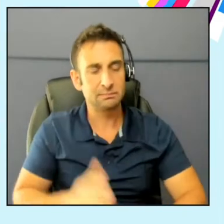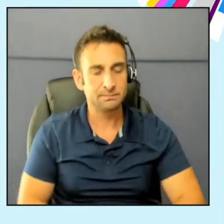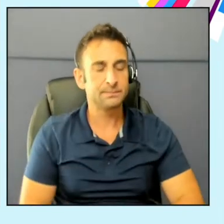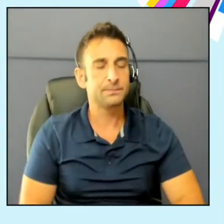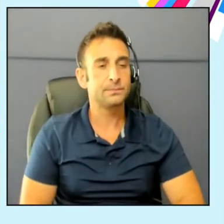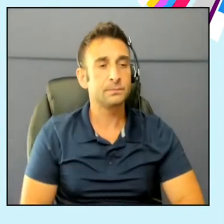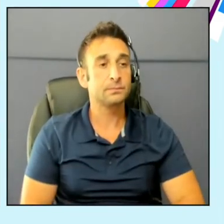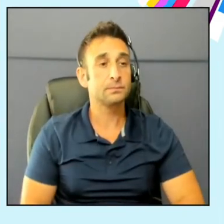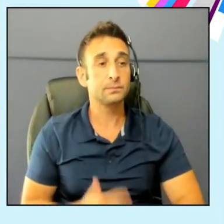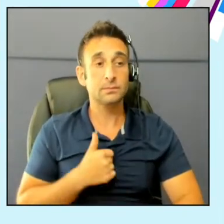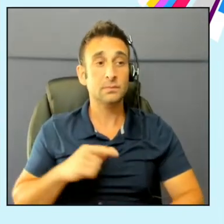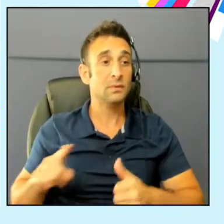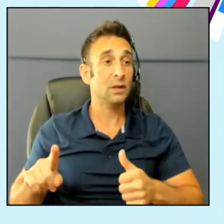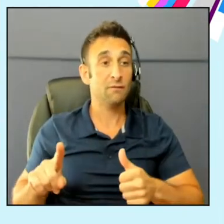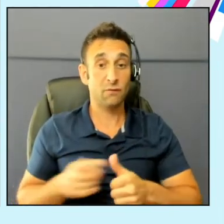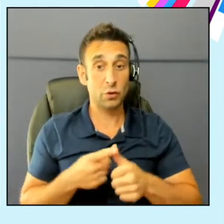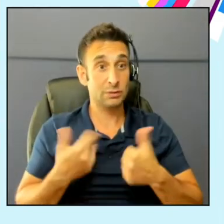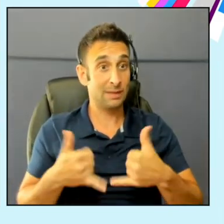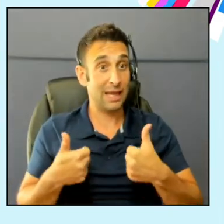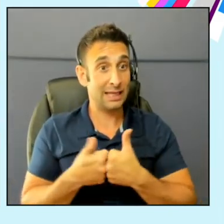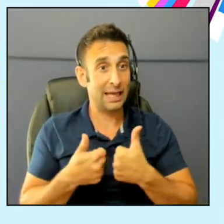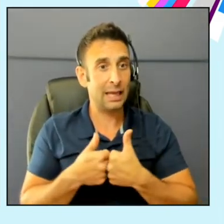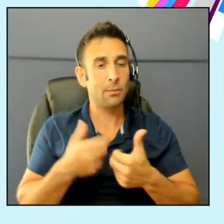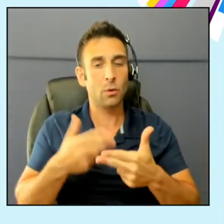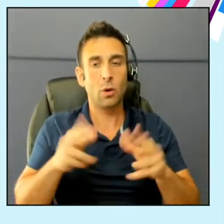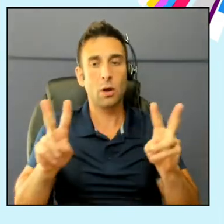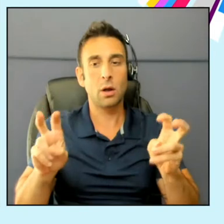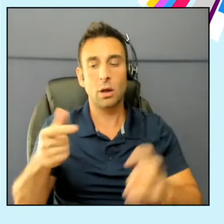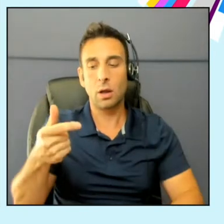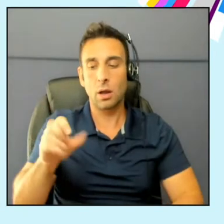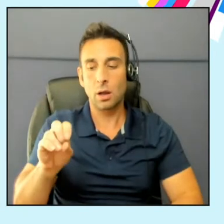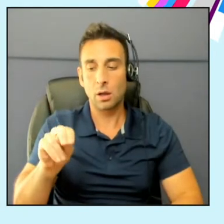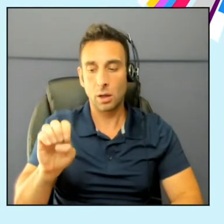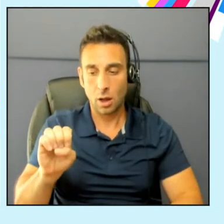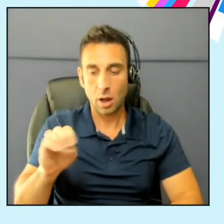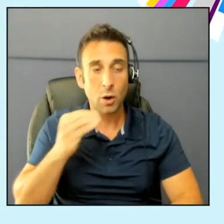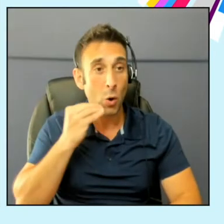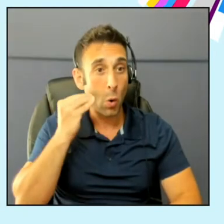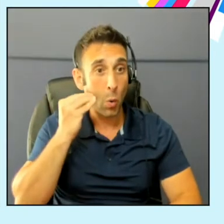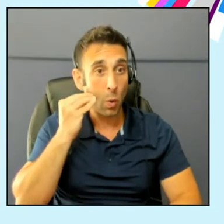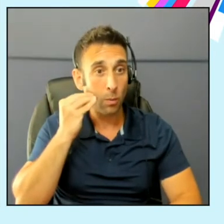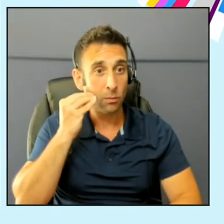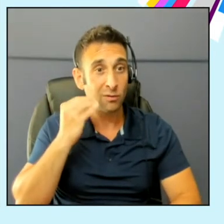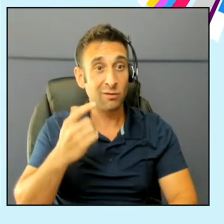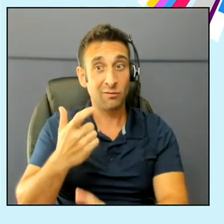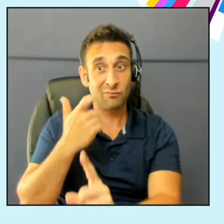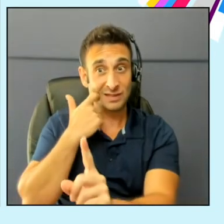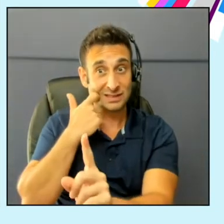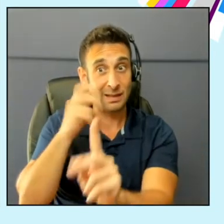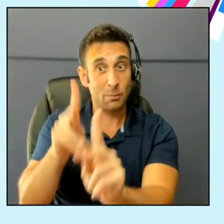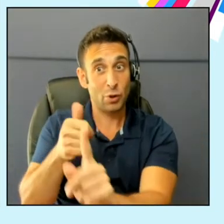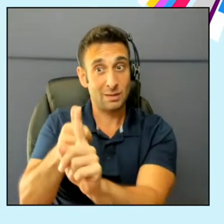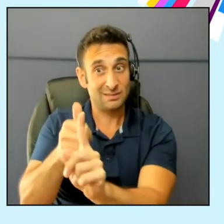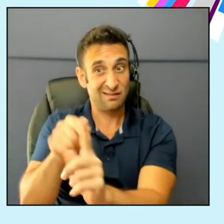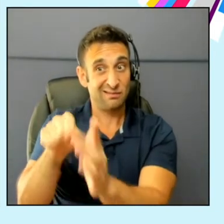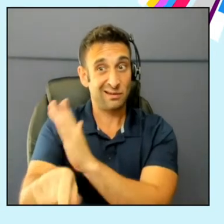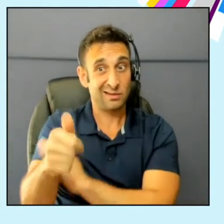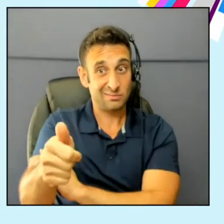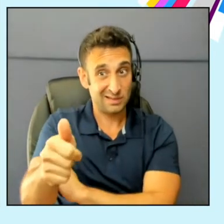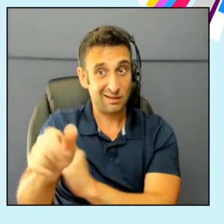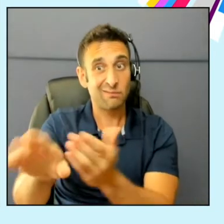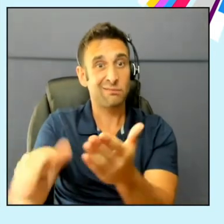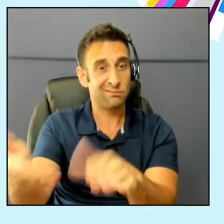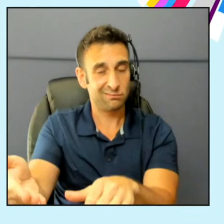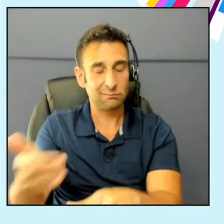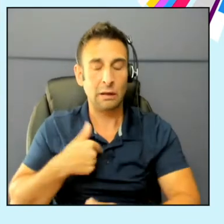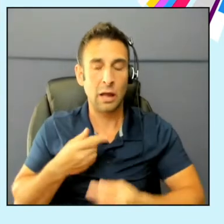Gone Home, it hit me so hard. I'd lost someone I cared about to suicide, and playing Gone Home with its